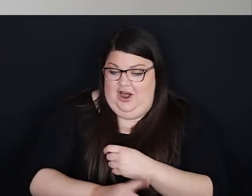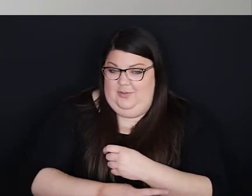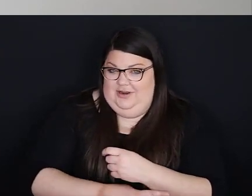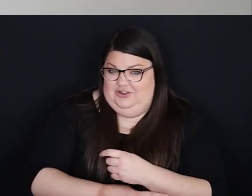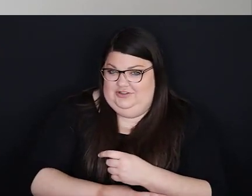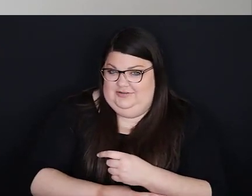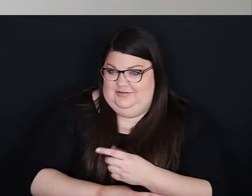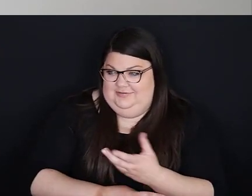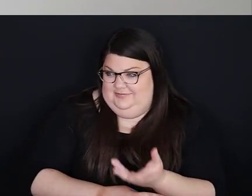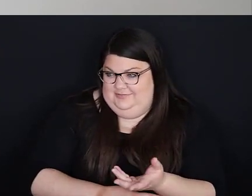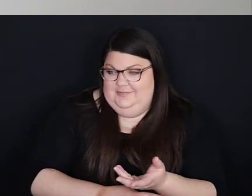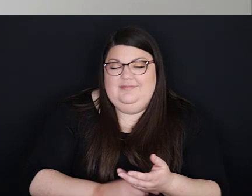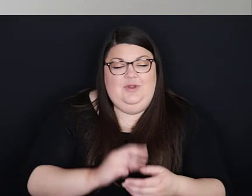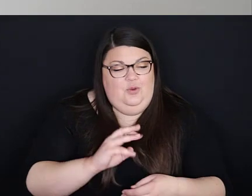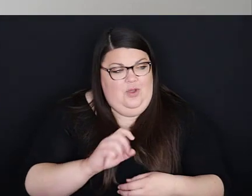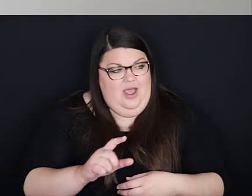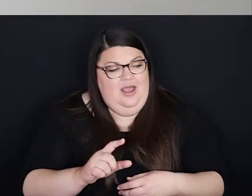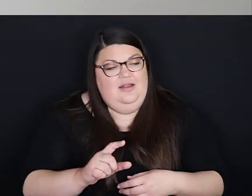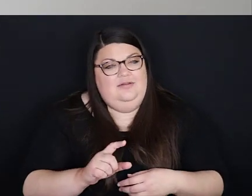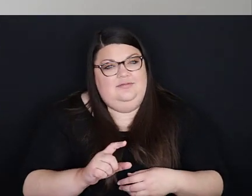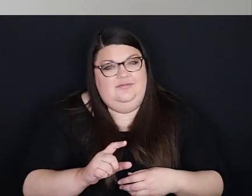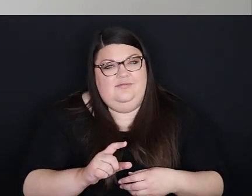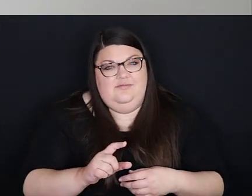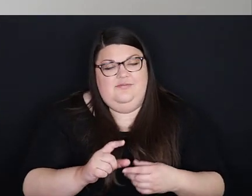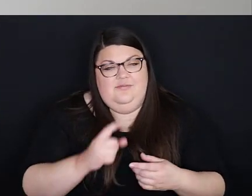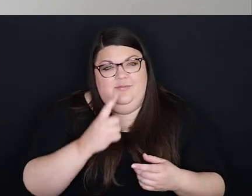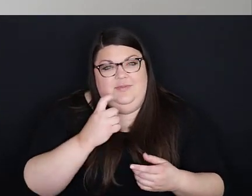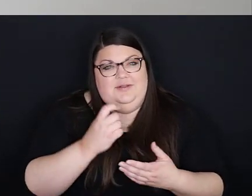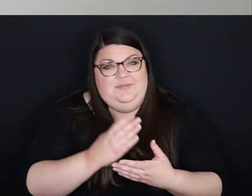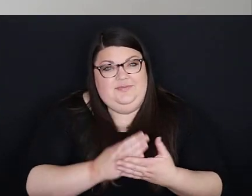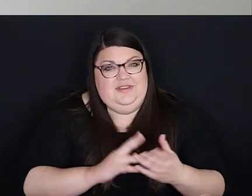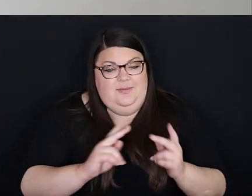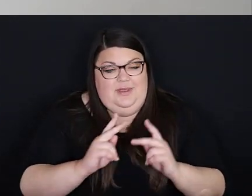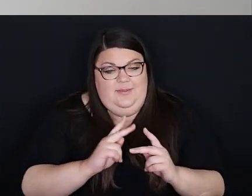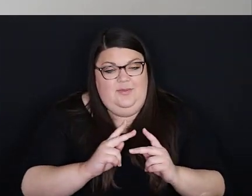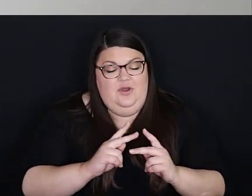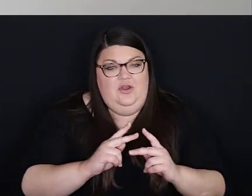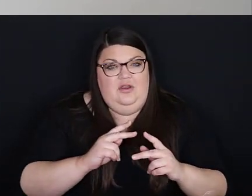garbage... Well, yeah, because some